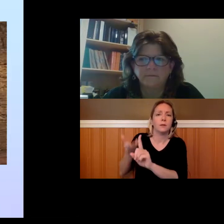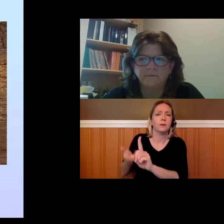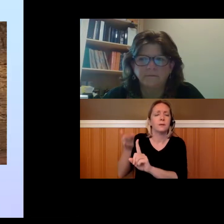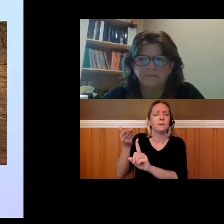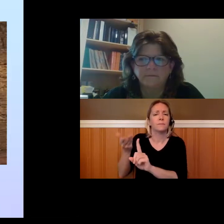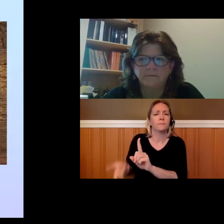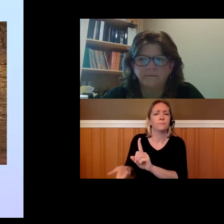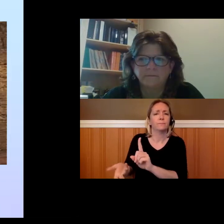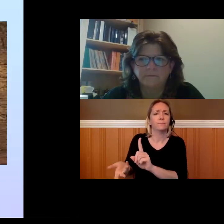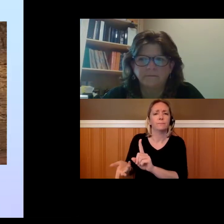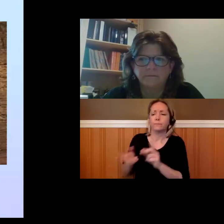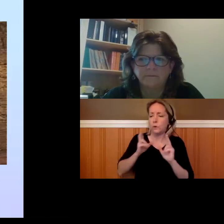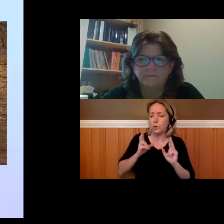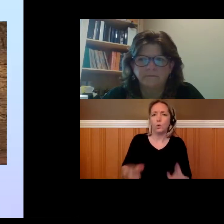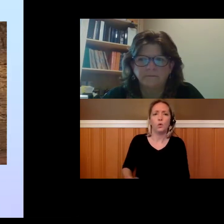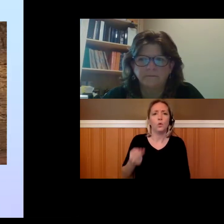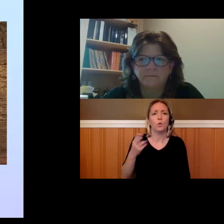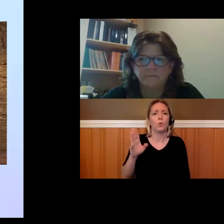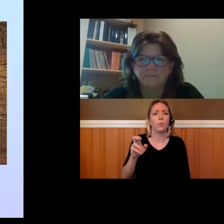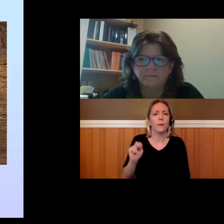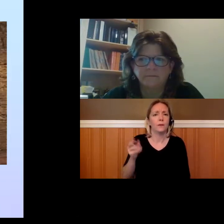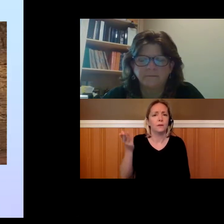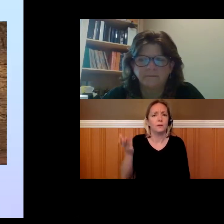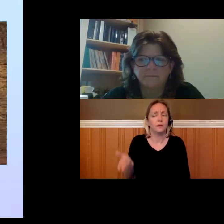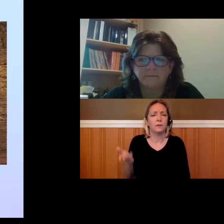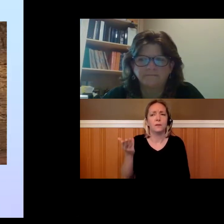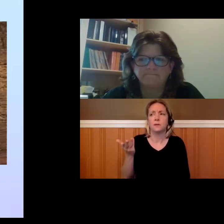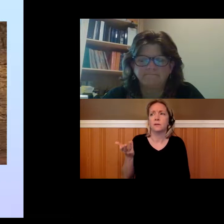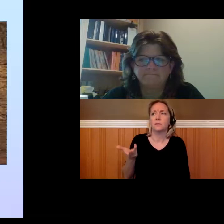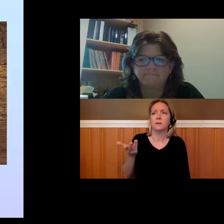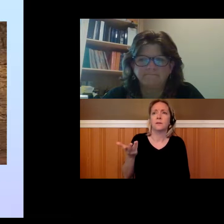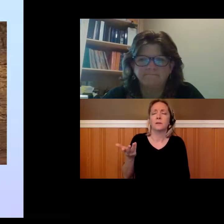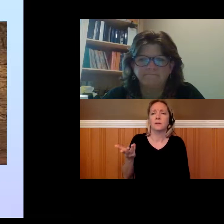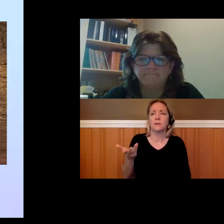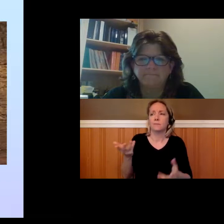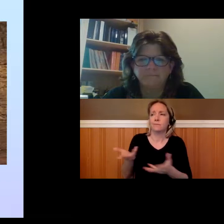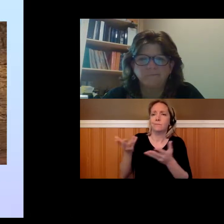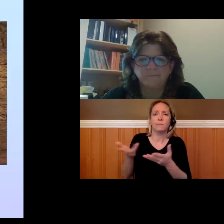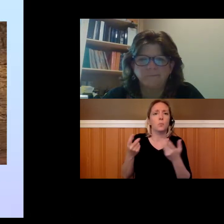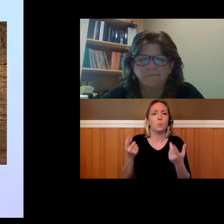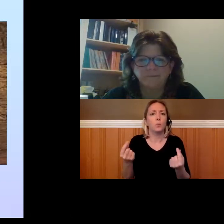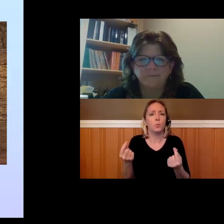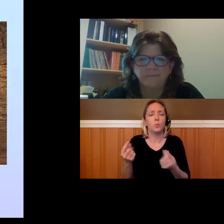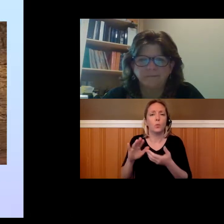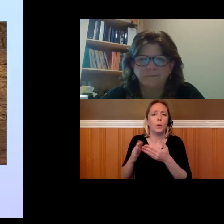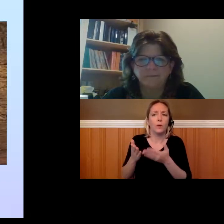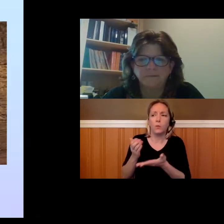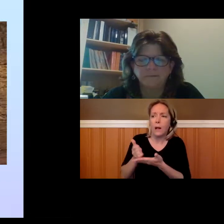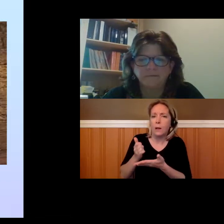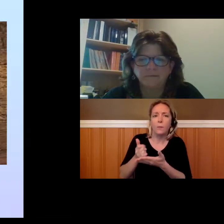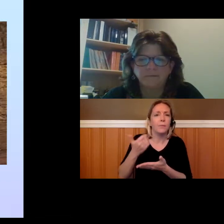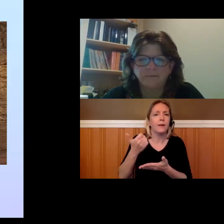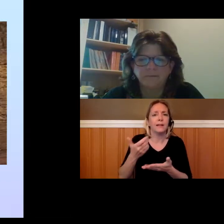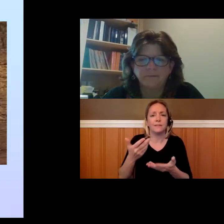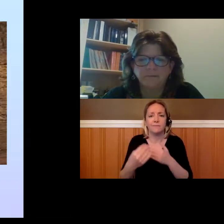life, such as a person, such as this, and what